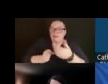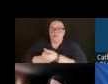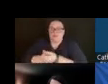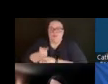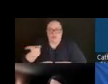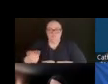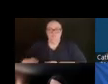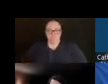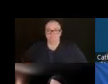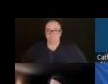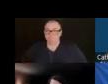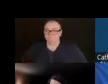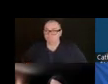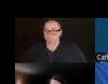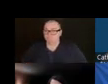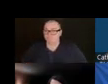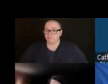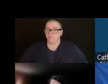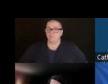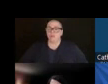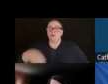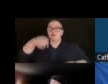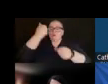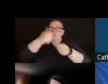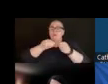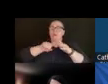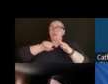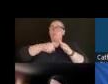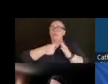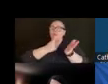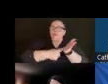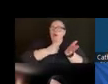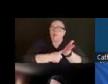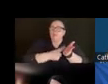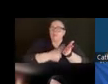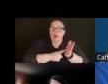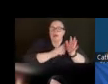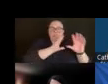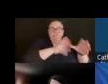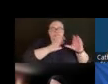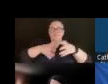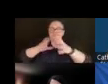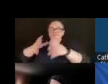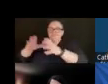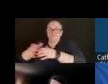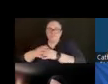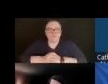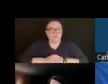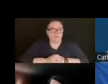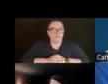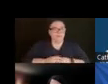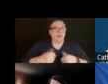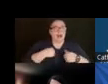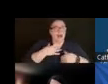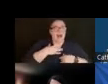You'll remember we talked about the buckets. I like to use this thing called the Modified Adolescent Autonomy